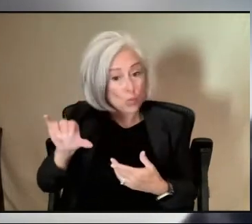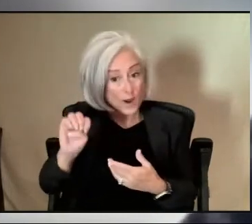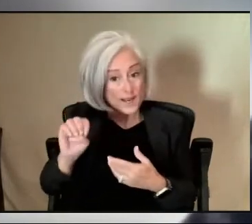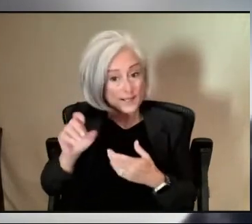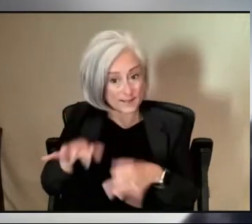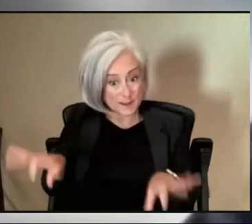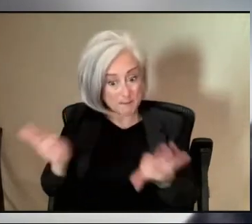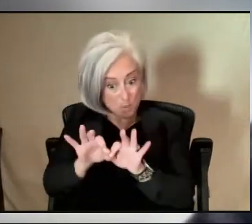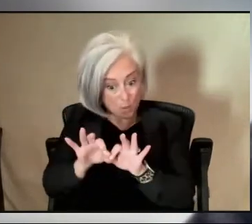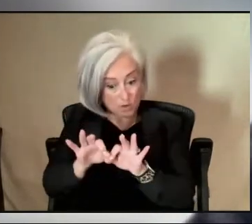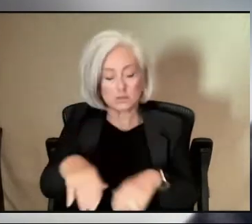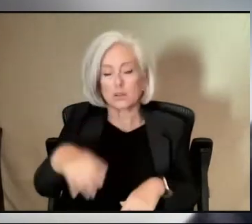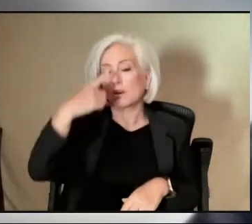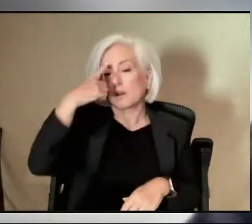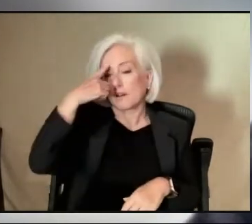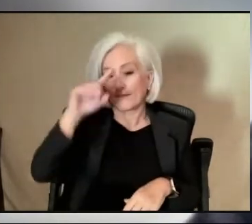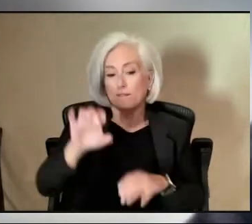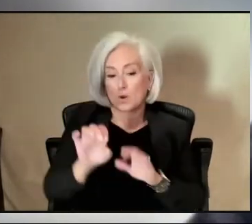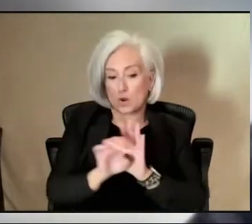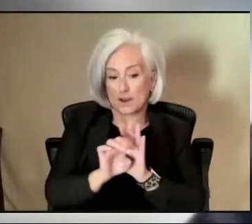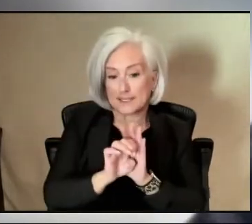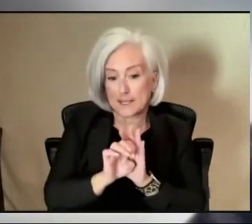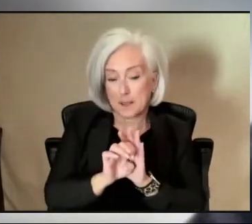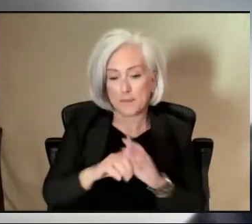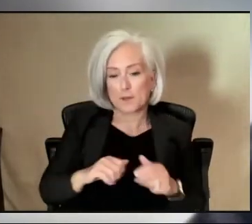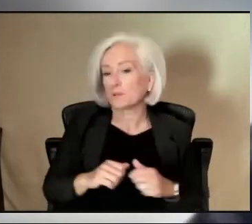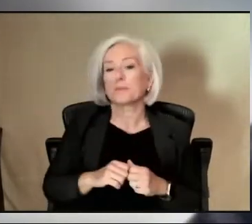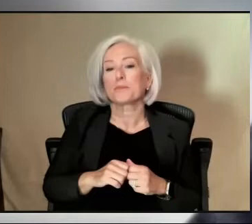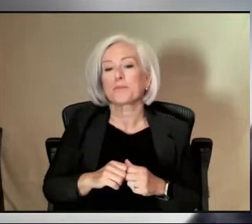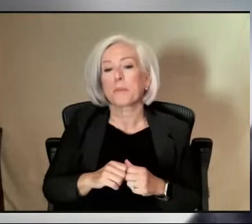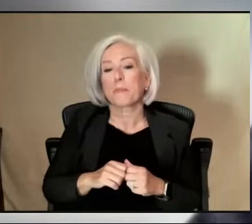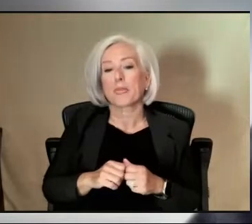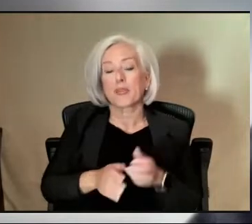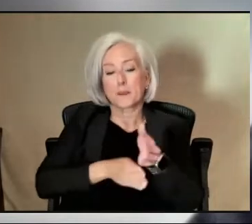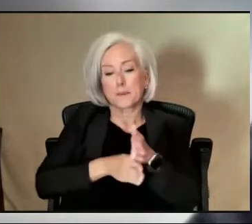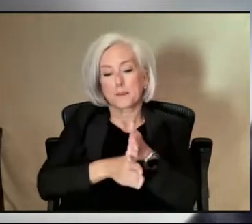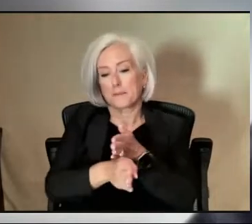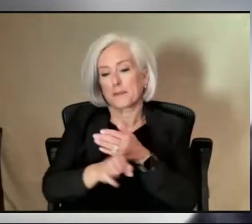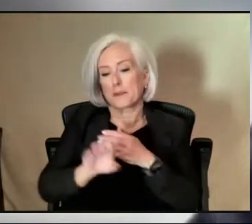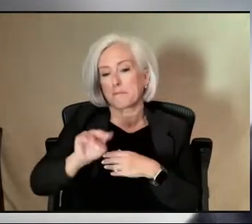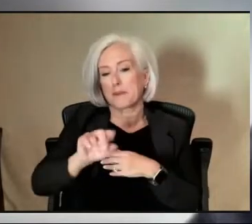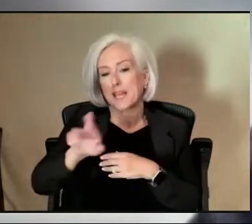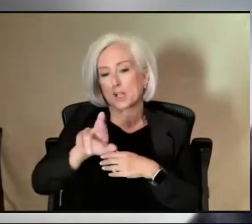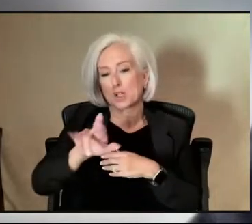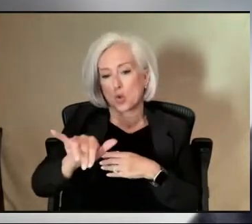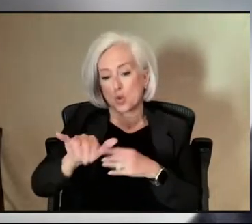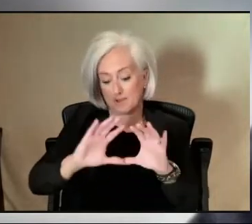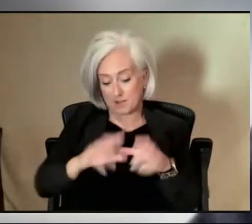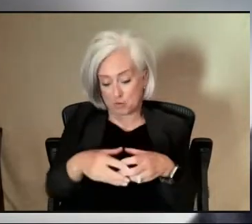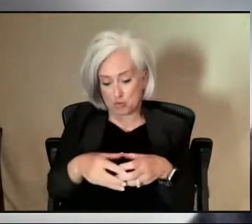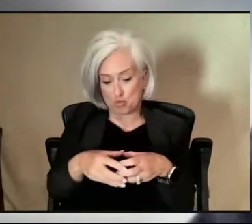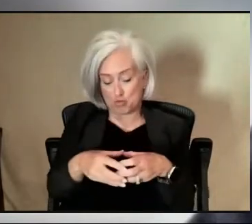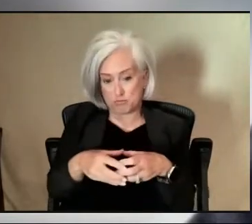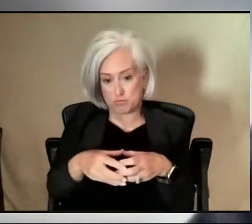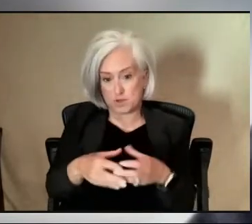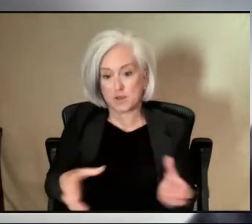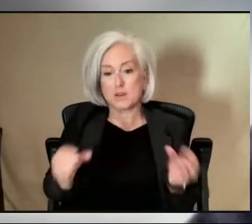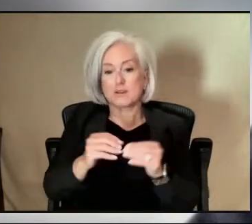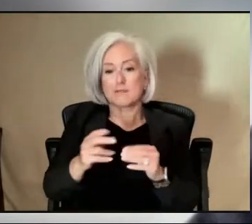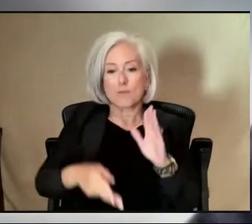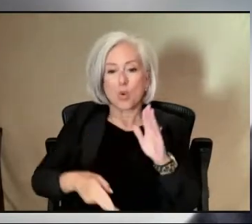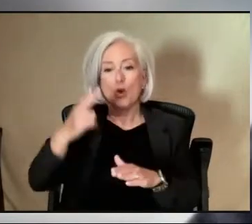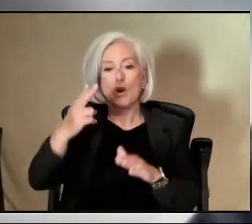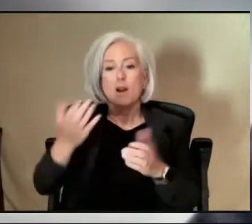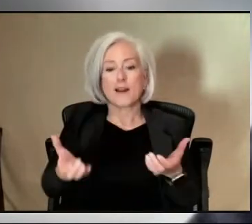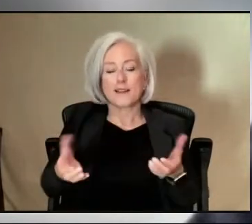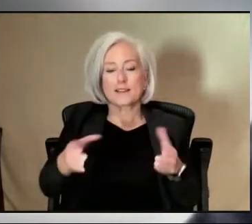For example, we know that in our minority communities, there's a much higher incidence of